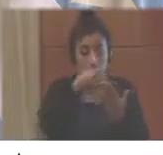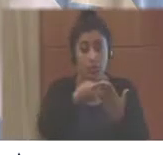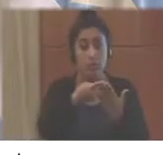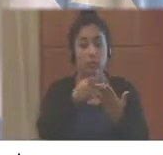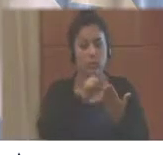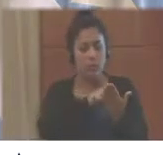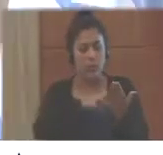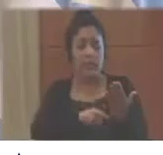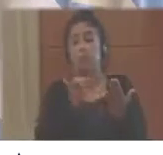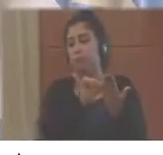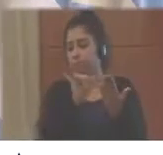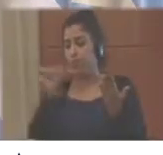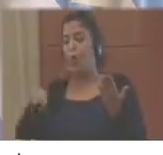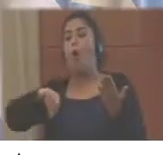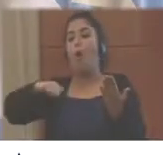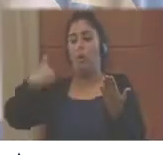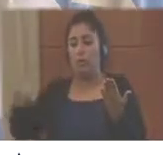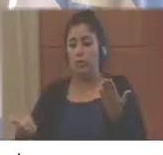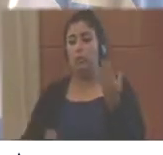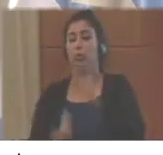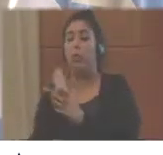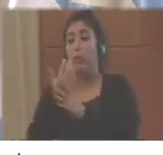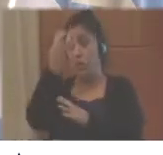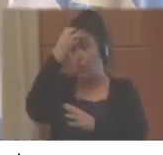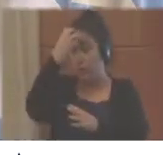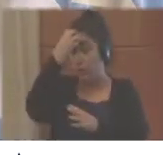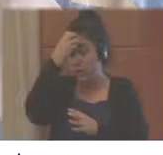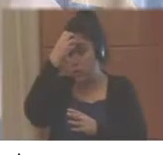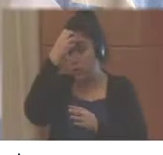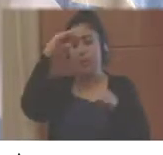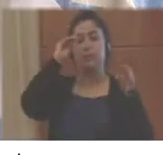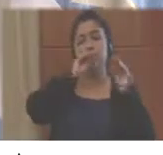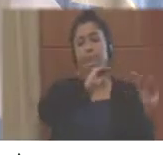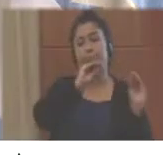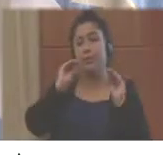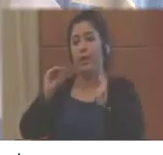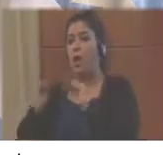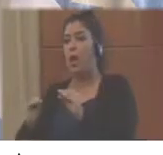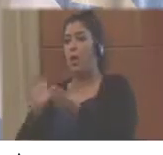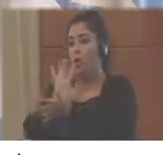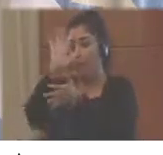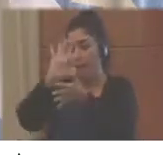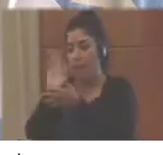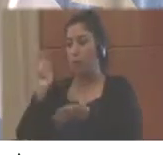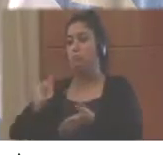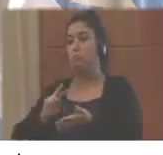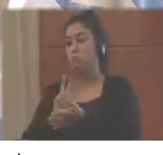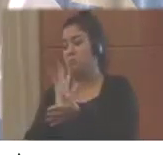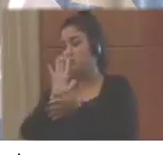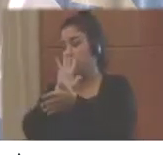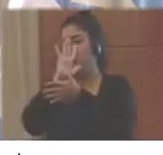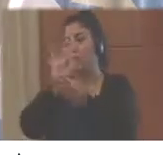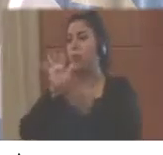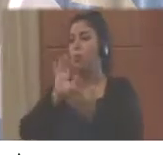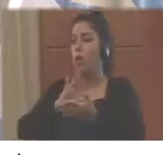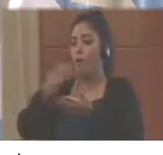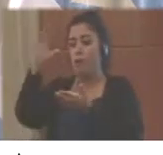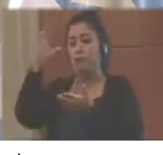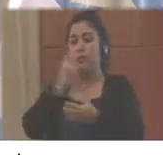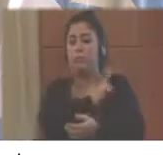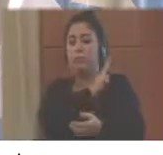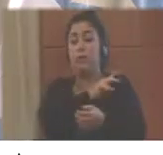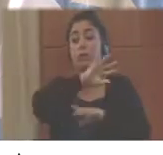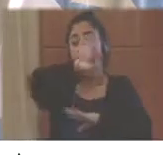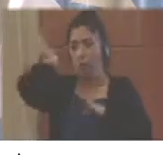public intervention plans. And in the educational area, we have also